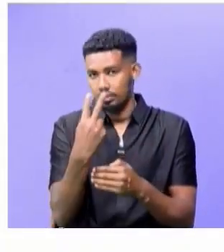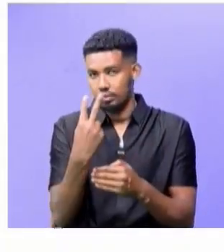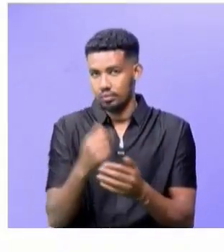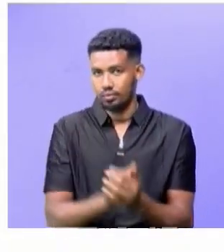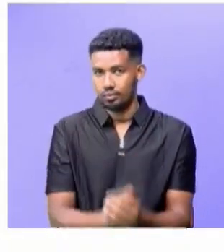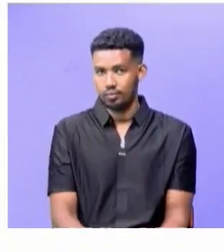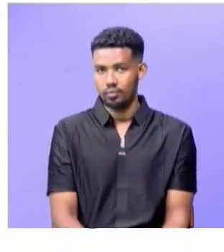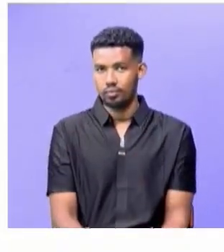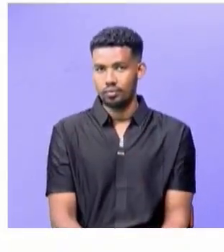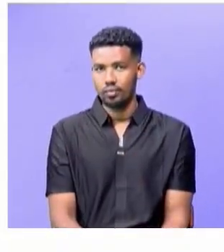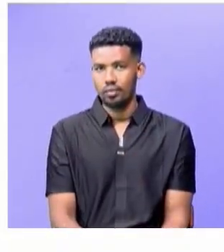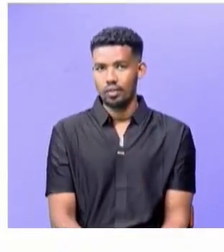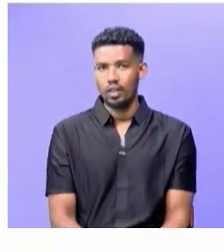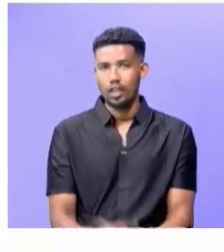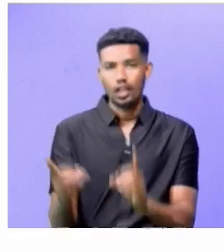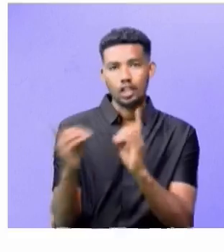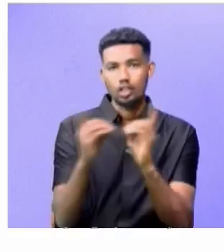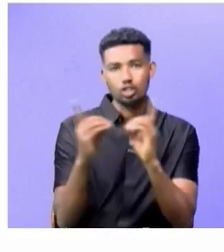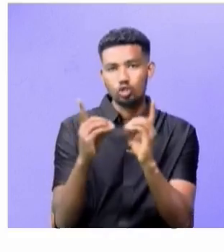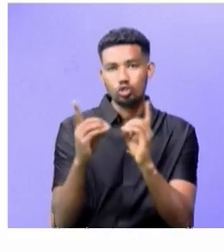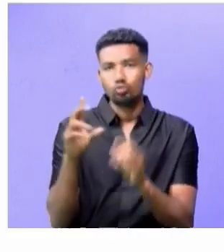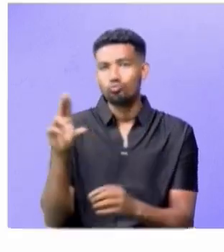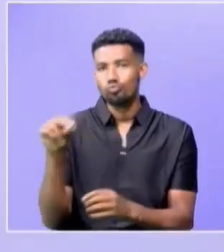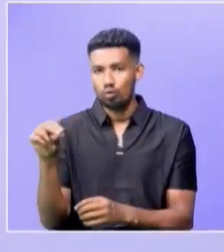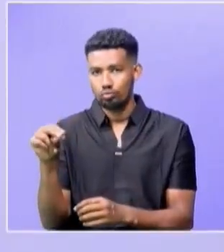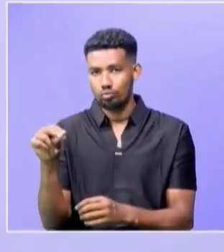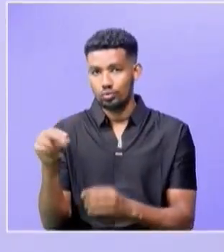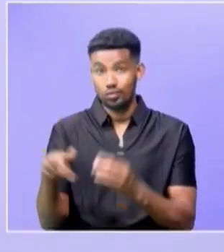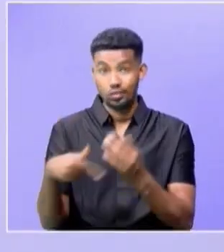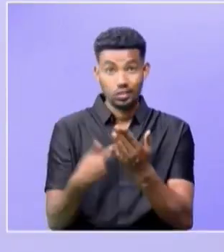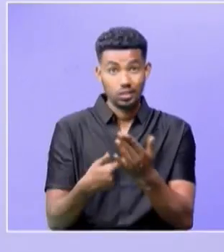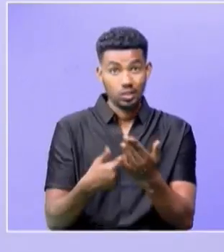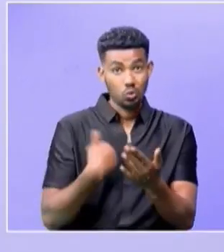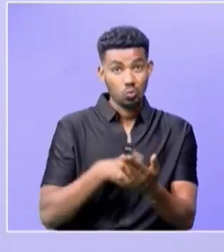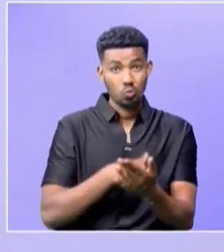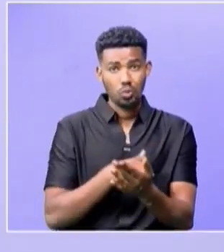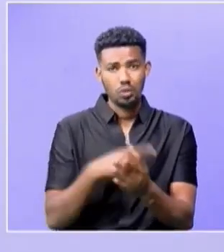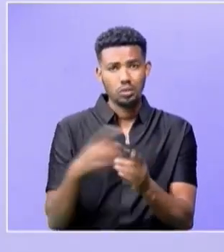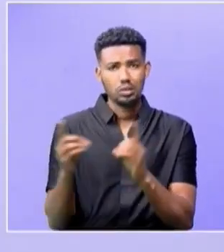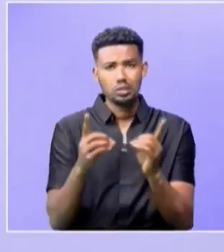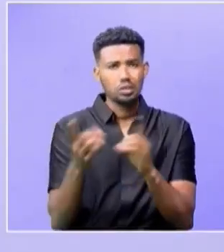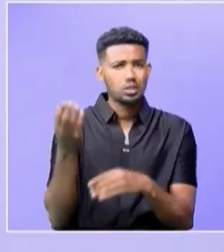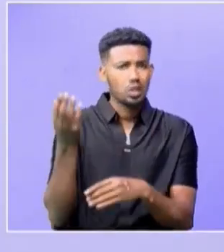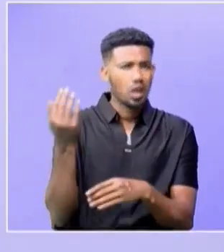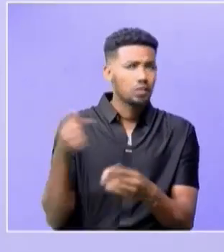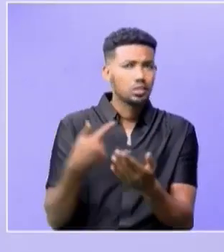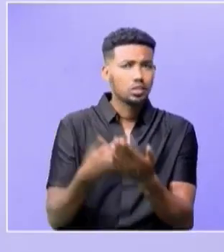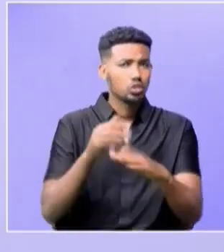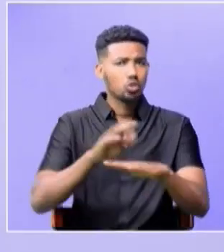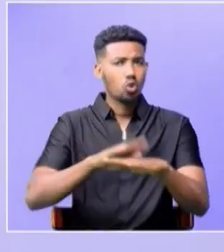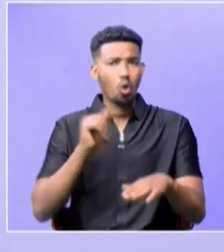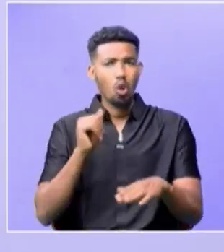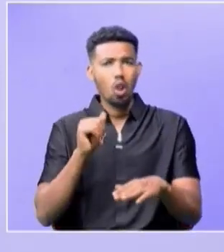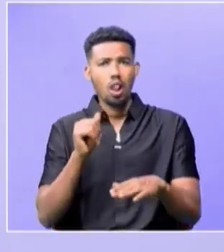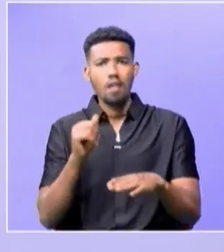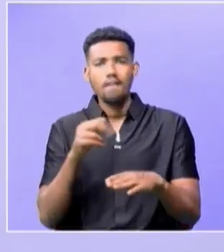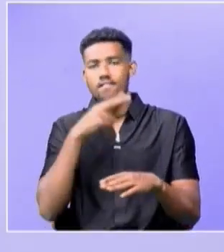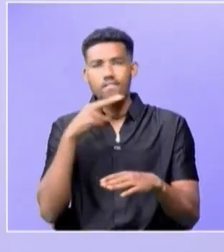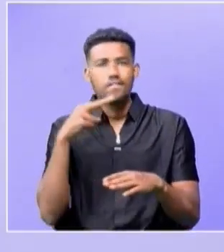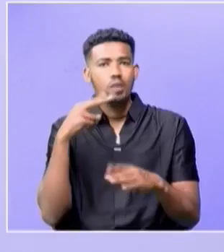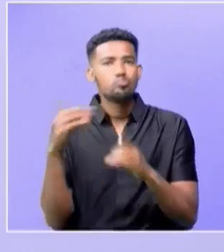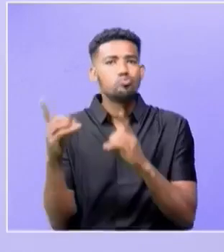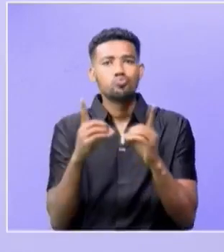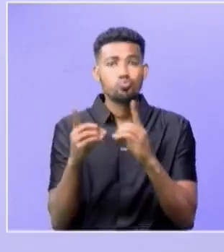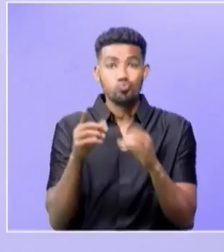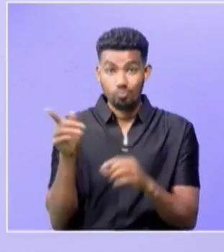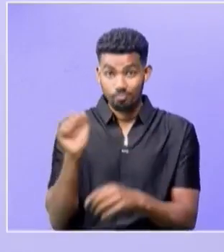not. Students, we were learning about do and does. This is called verb to do. So let us